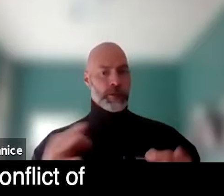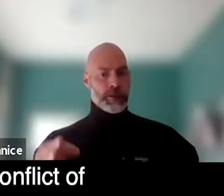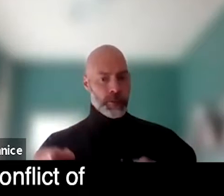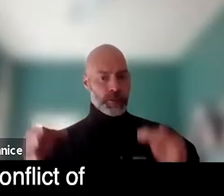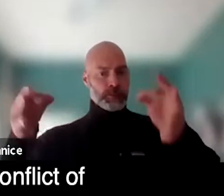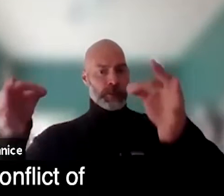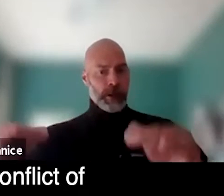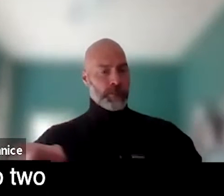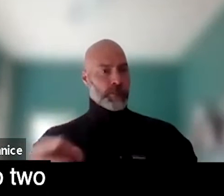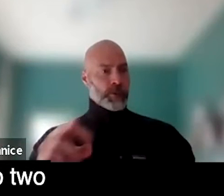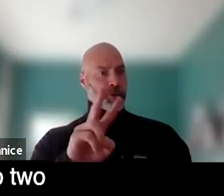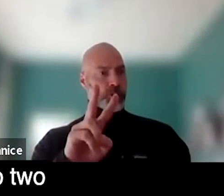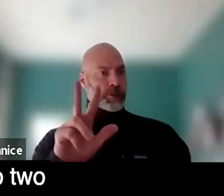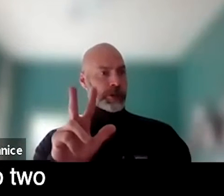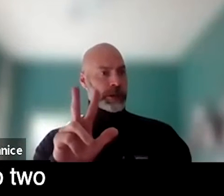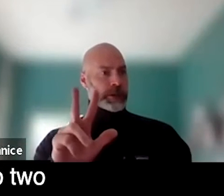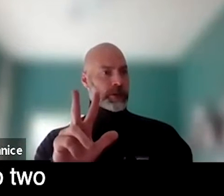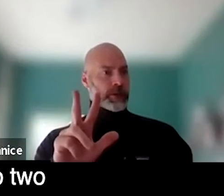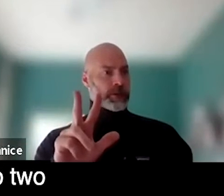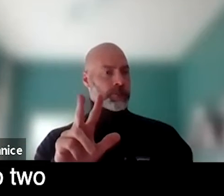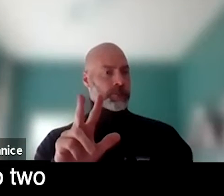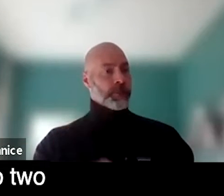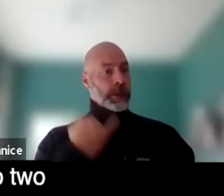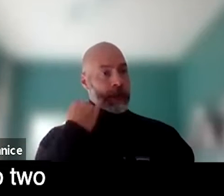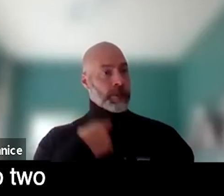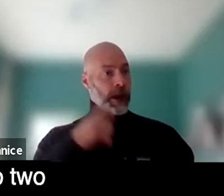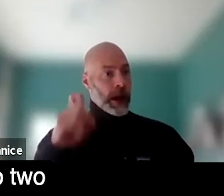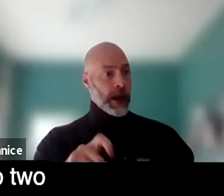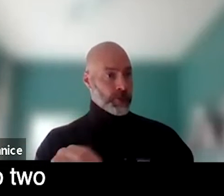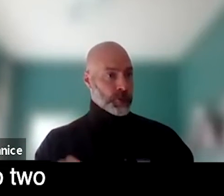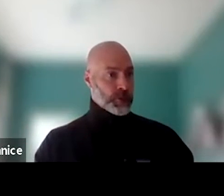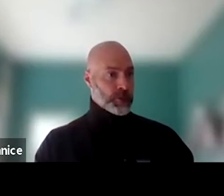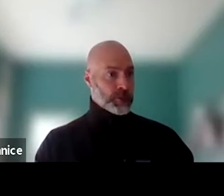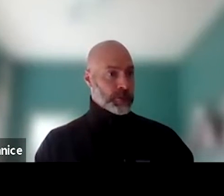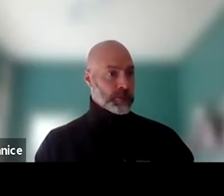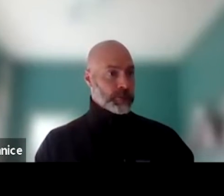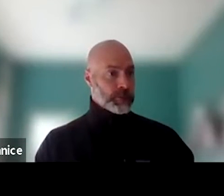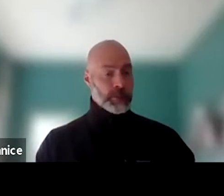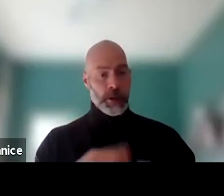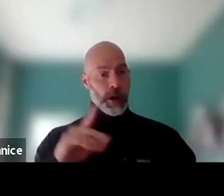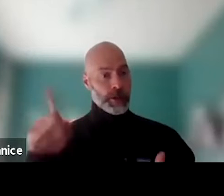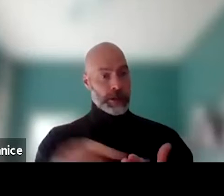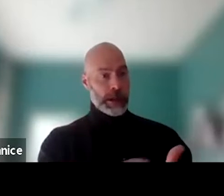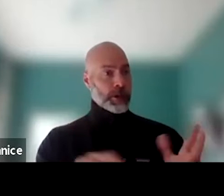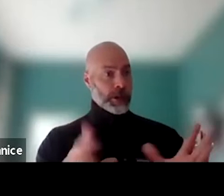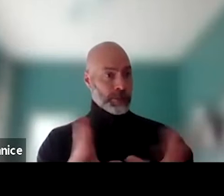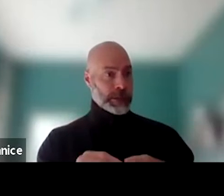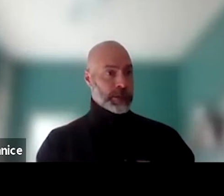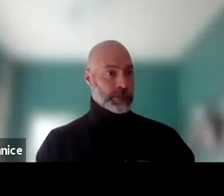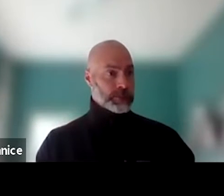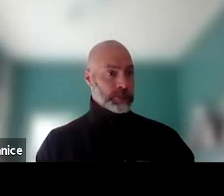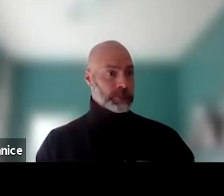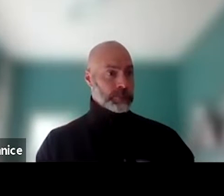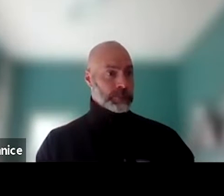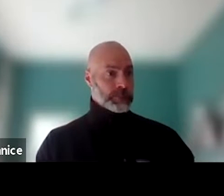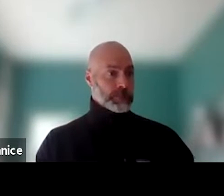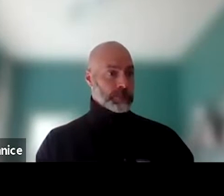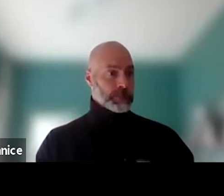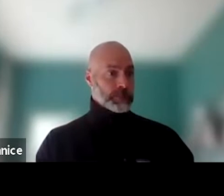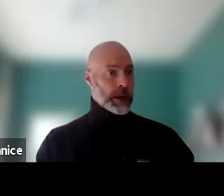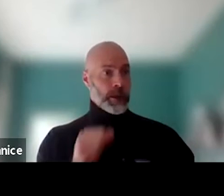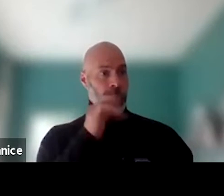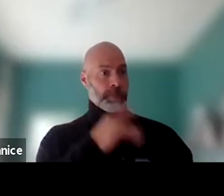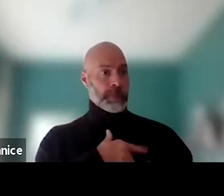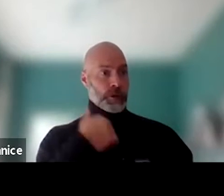of a meeting or what have you, I'll move it up to 2 o'clock, 3 o'clock. If I have to, I will make it happen, and I will cancel